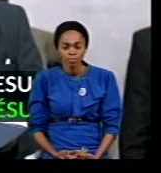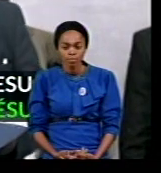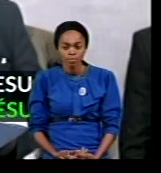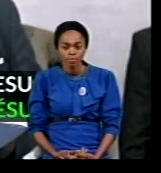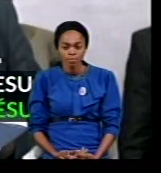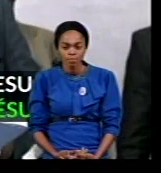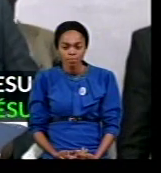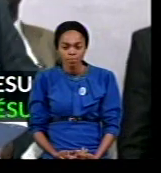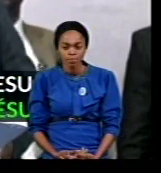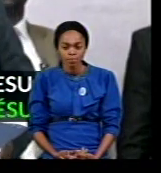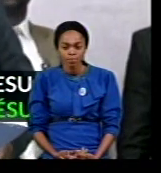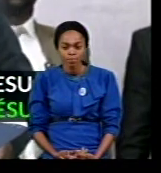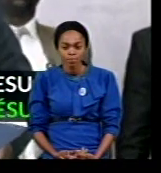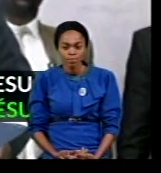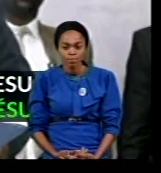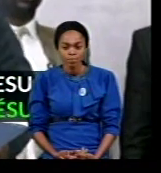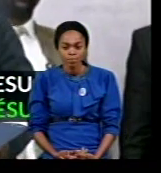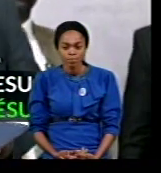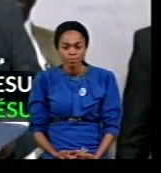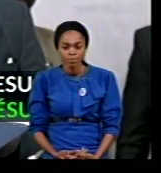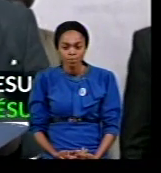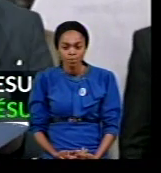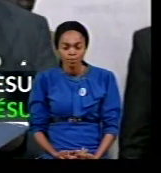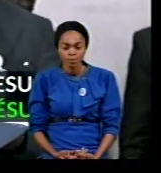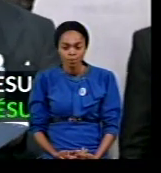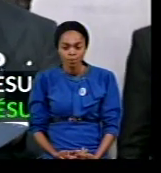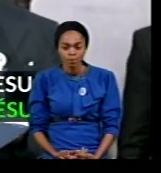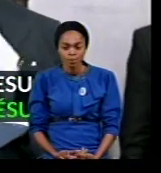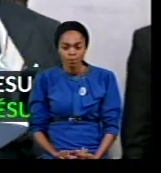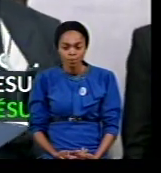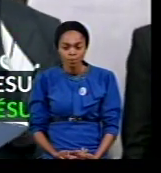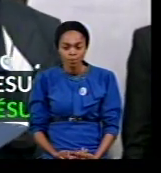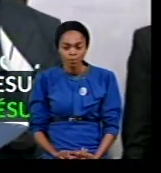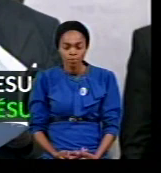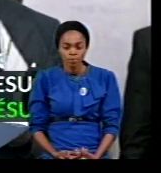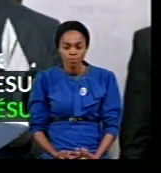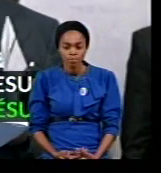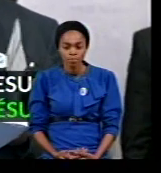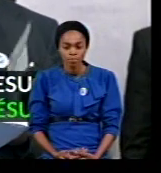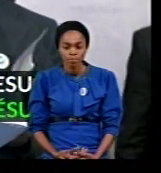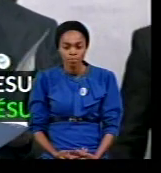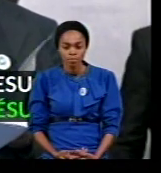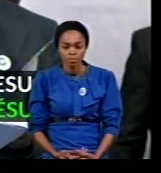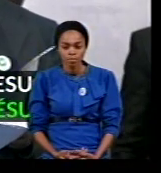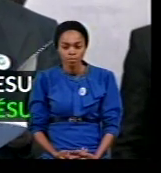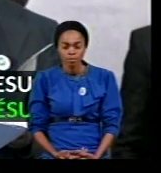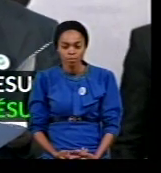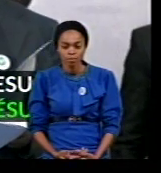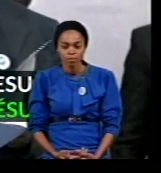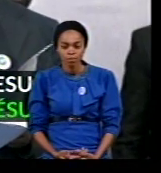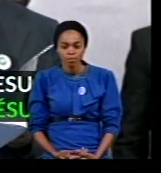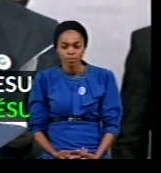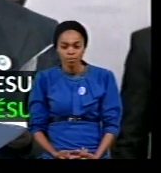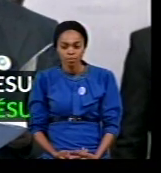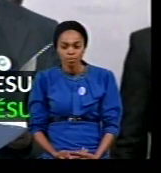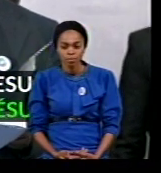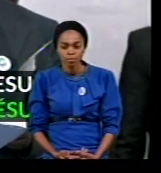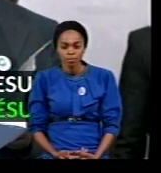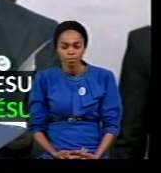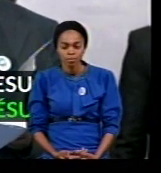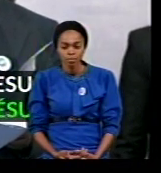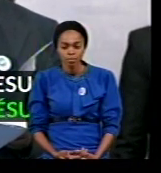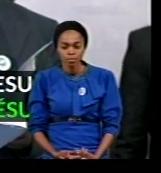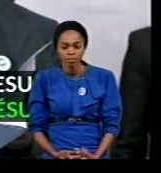do everything in Jesus' name. Come back now to Judges chapter 6. I'm reading from verse 37.